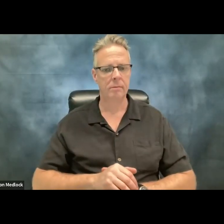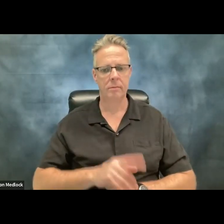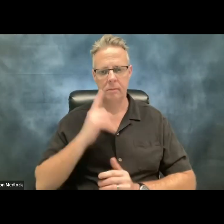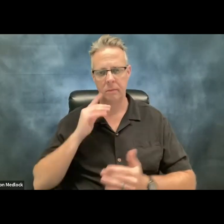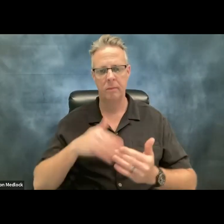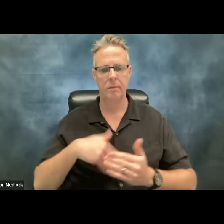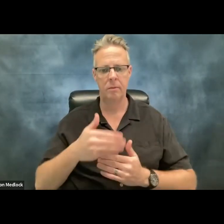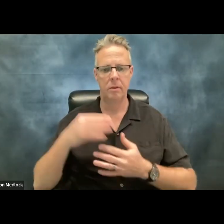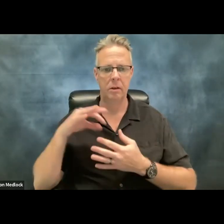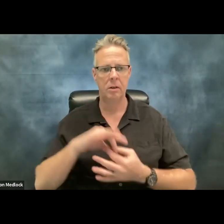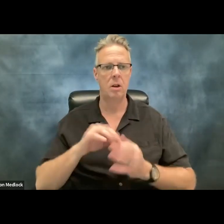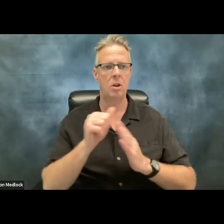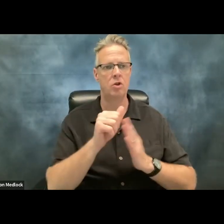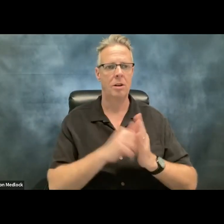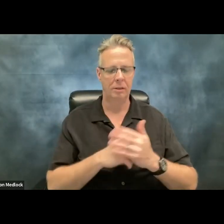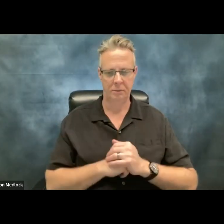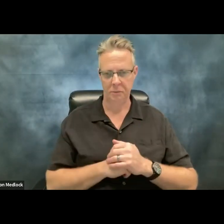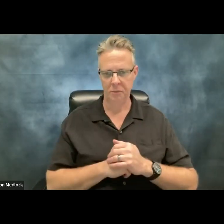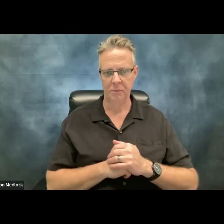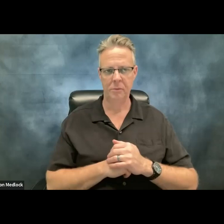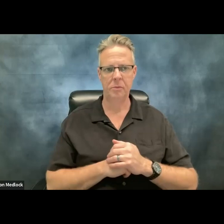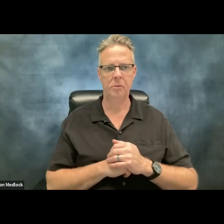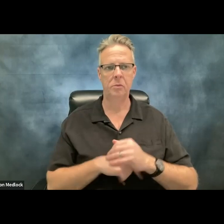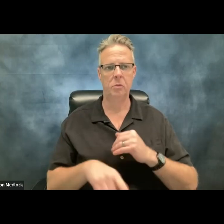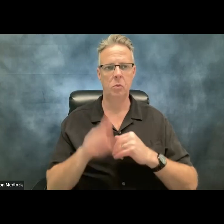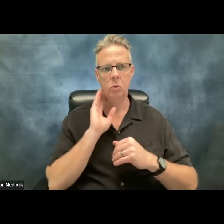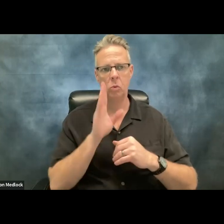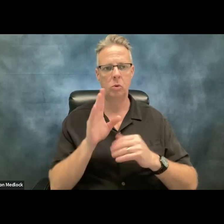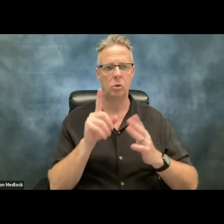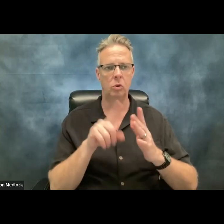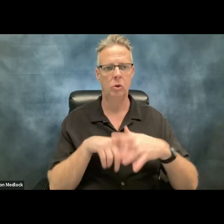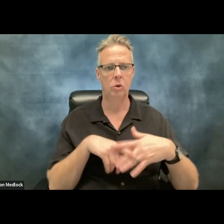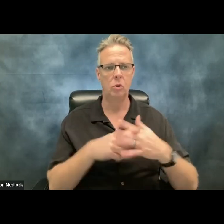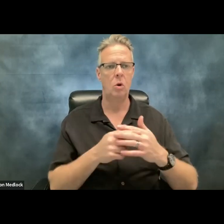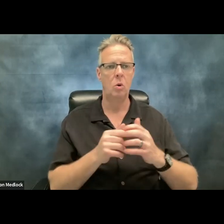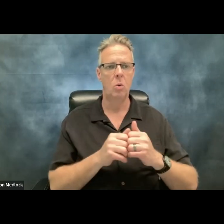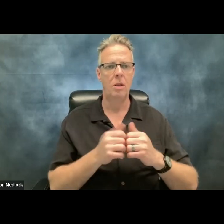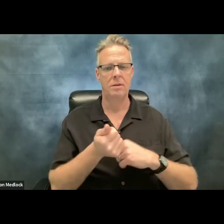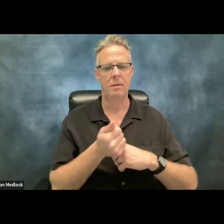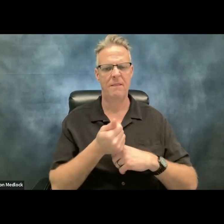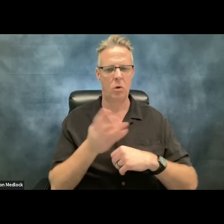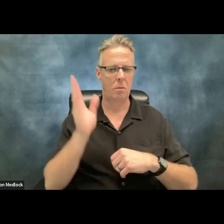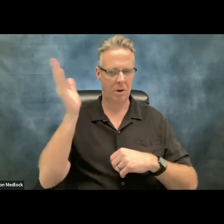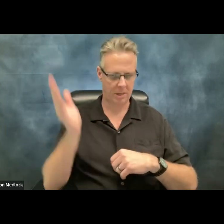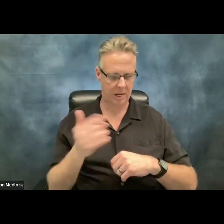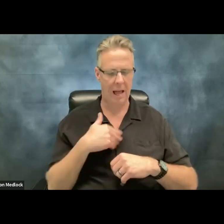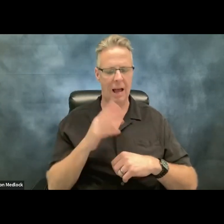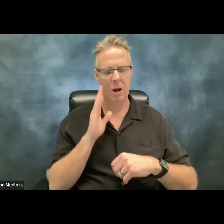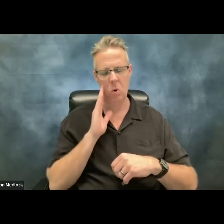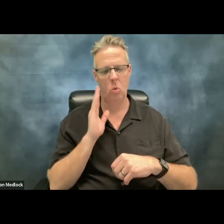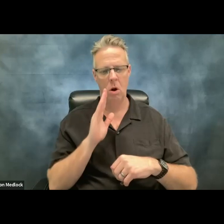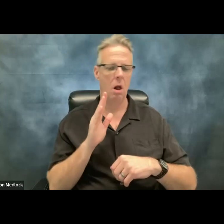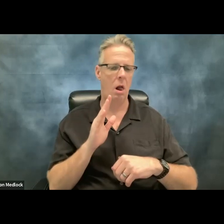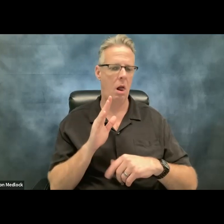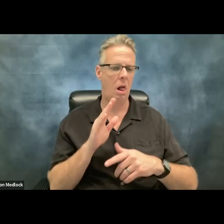next segment in our agenda. This is going to start with a series of presentations, and then I'll facilitate some question